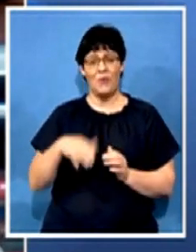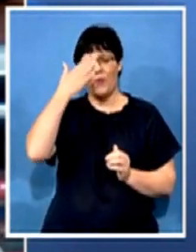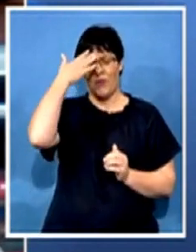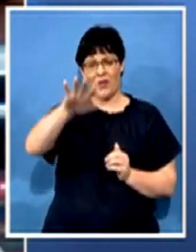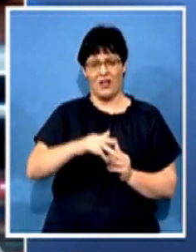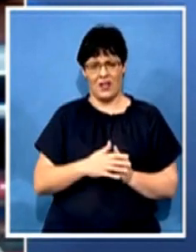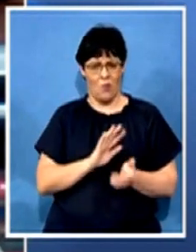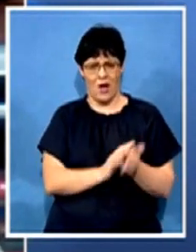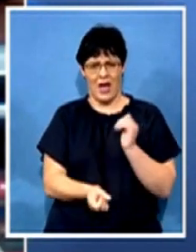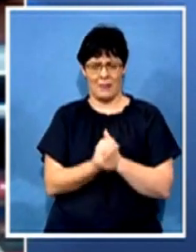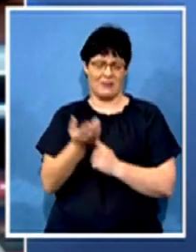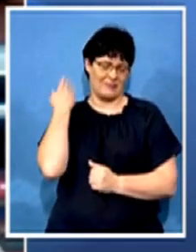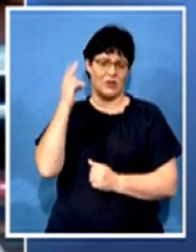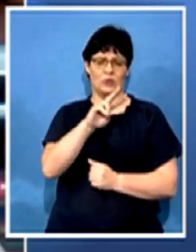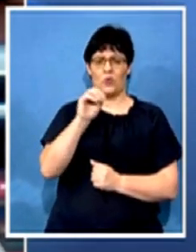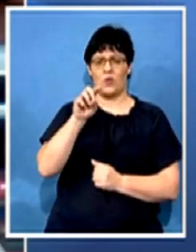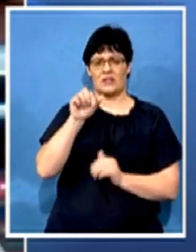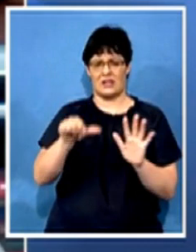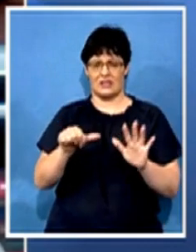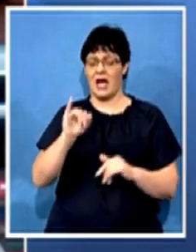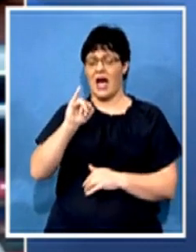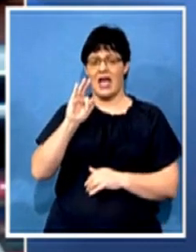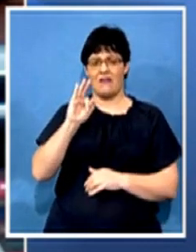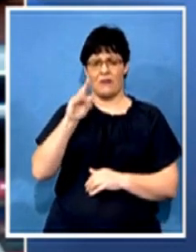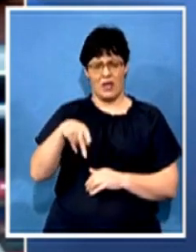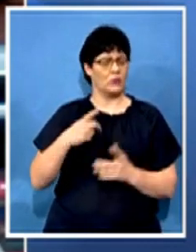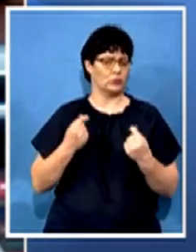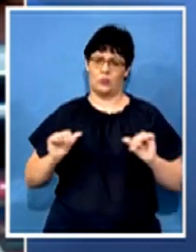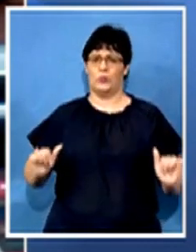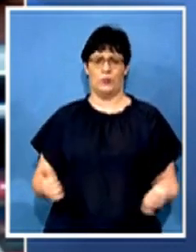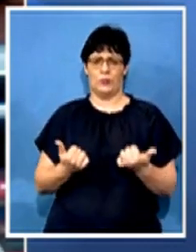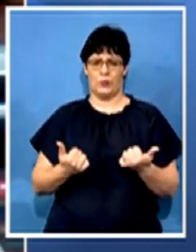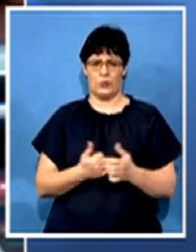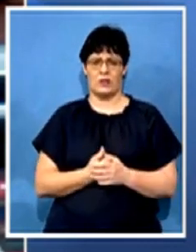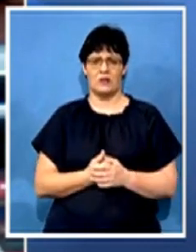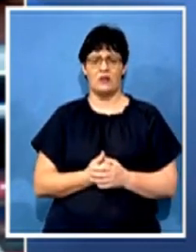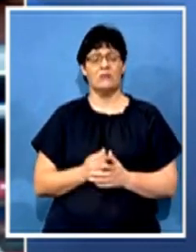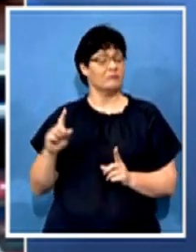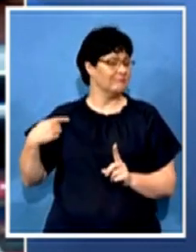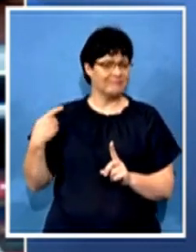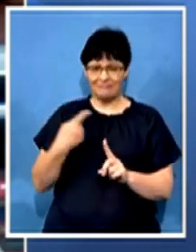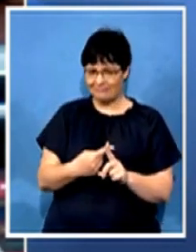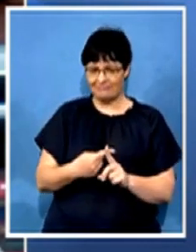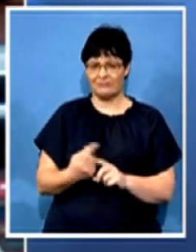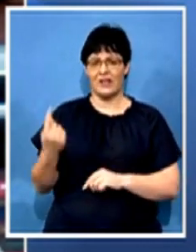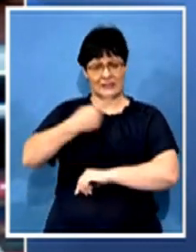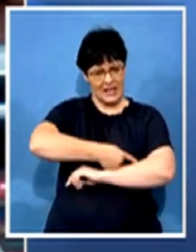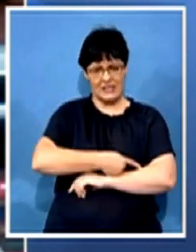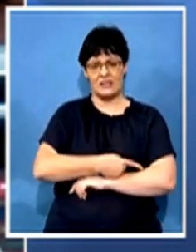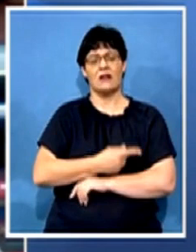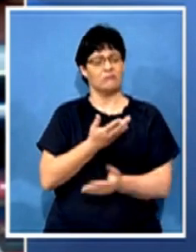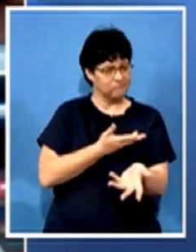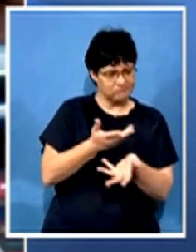the IFP did fairly well. And for the past couple of days, I've been talking to your fellows in the